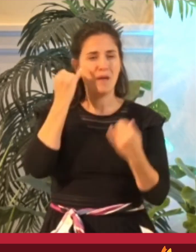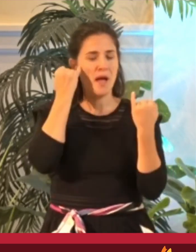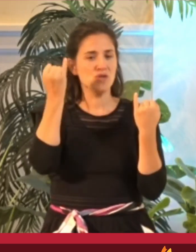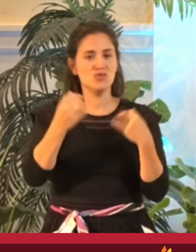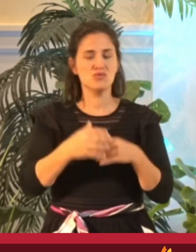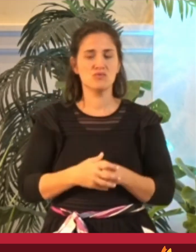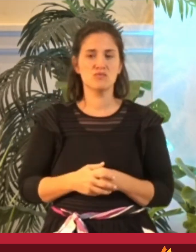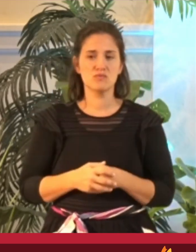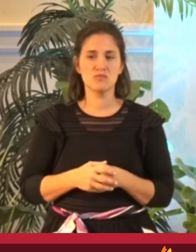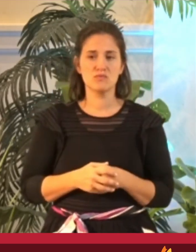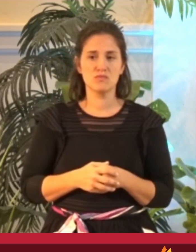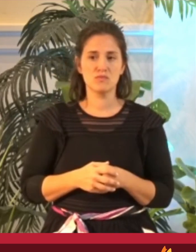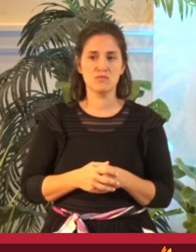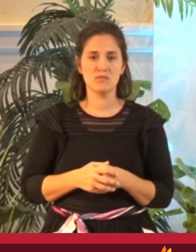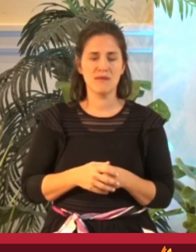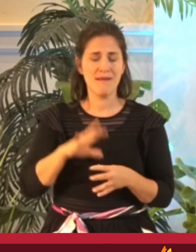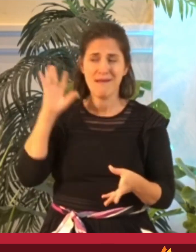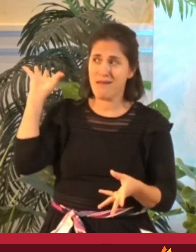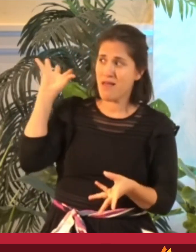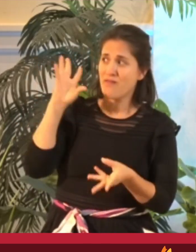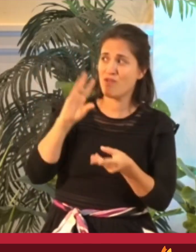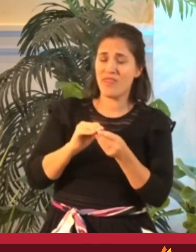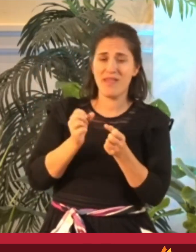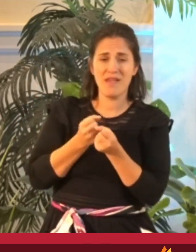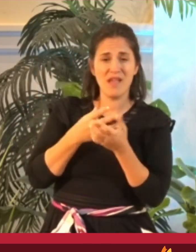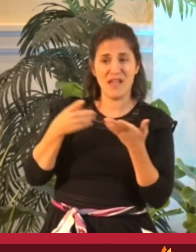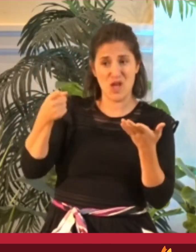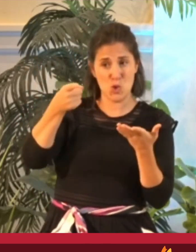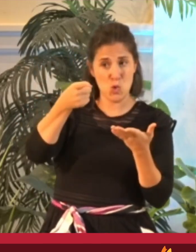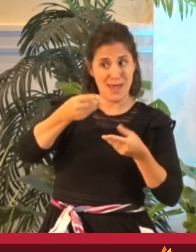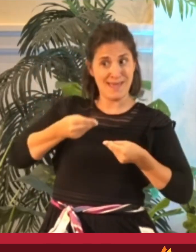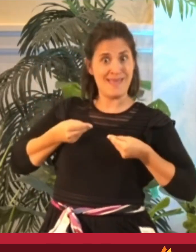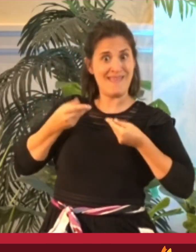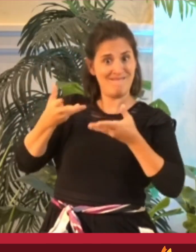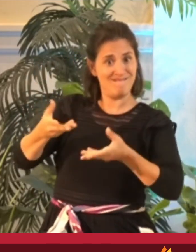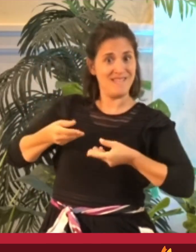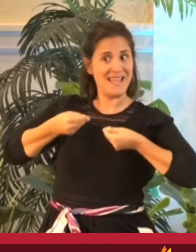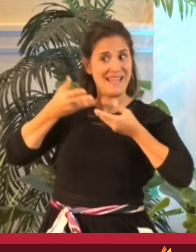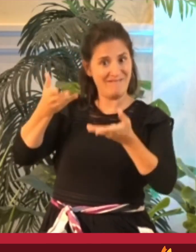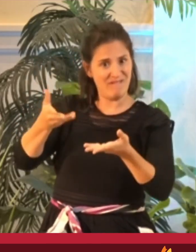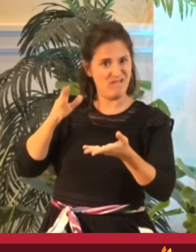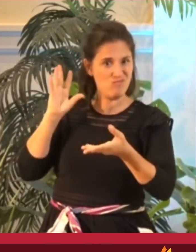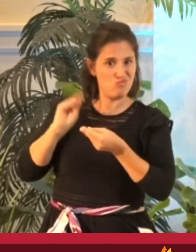life, will you be open enough to receive when it's time?